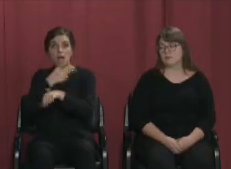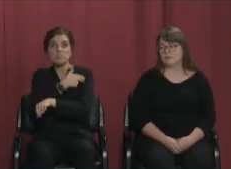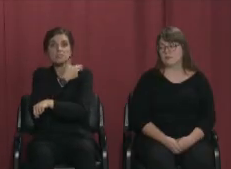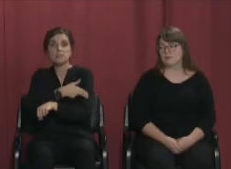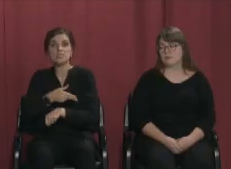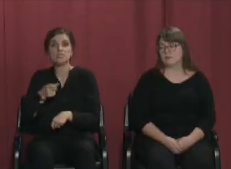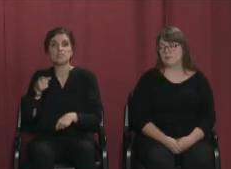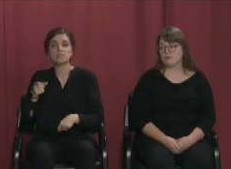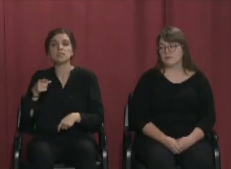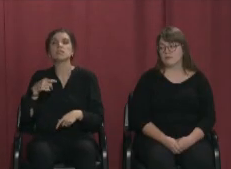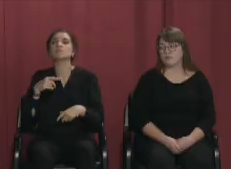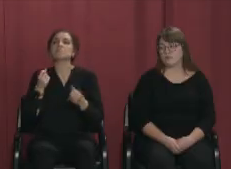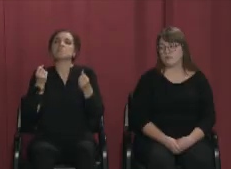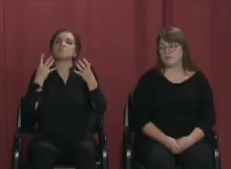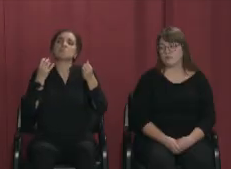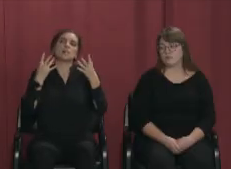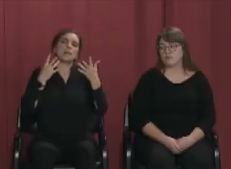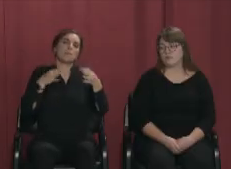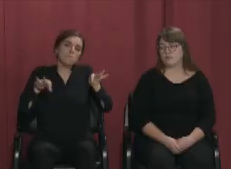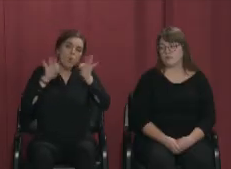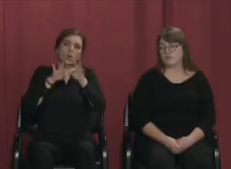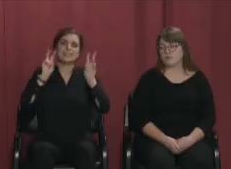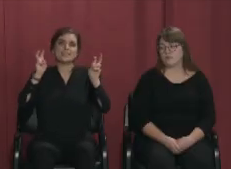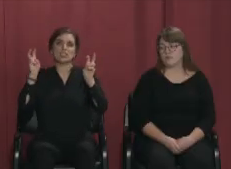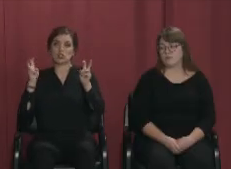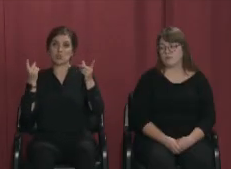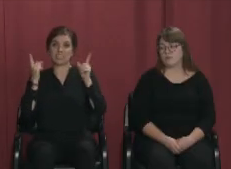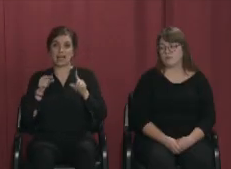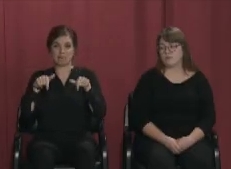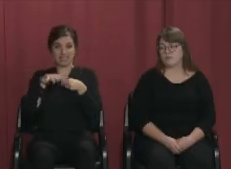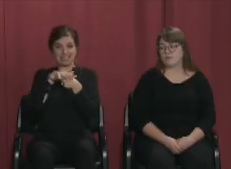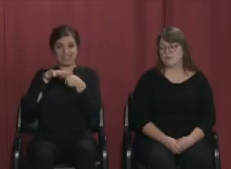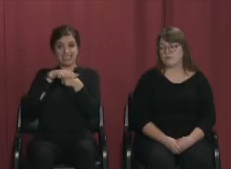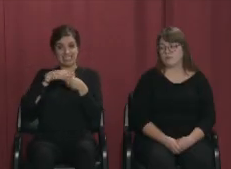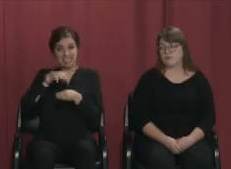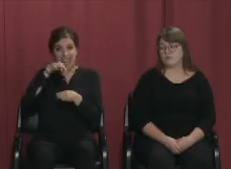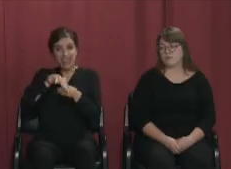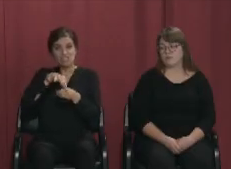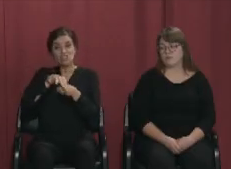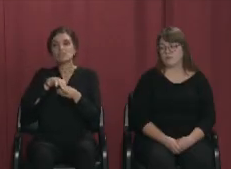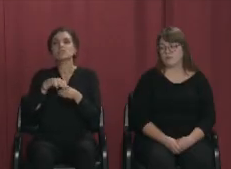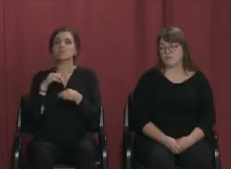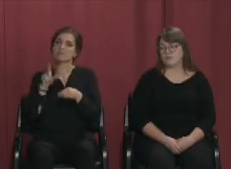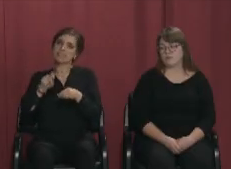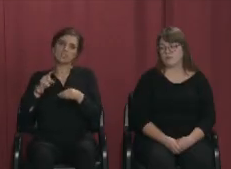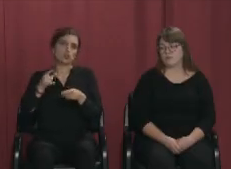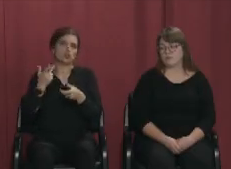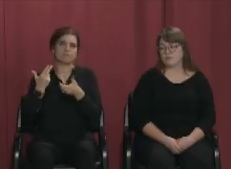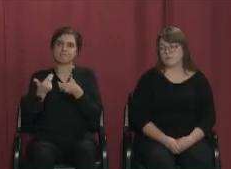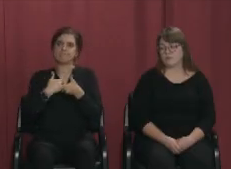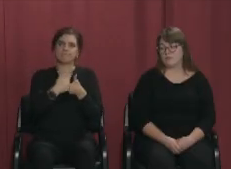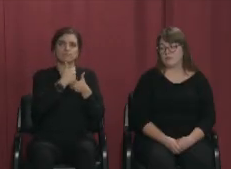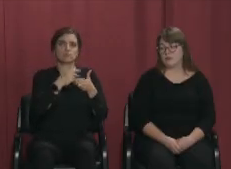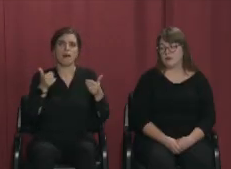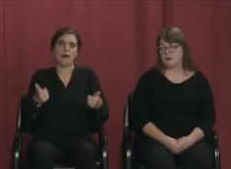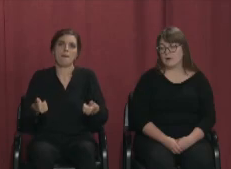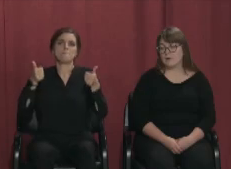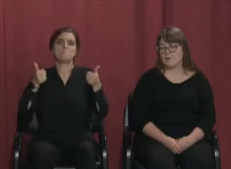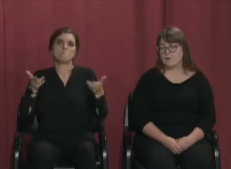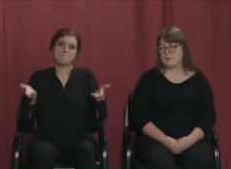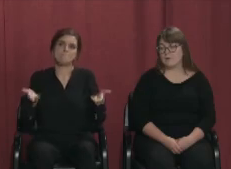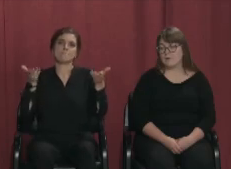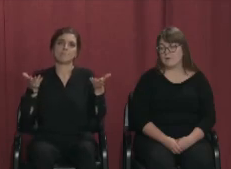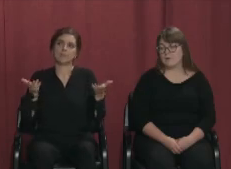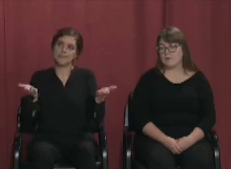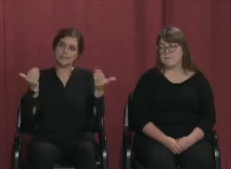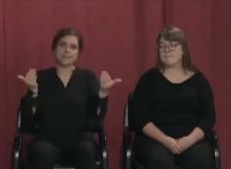these hometown elections. We need to get that participation up, and that's what coming on this show and thanking the League of Women Voters